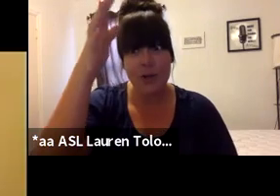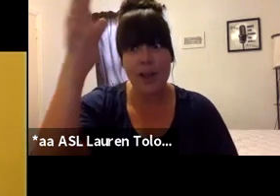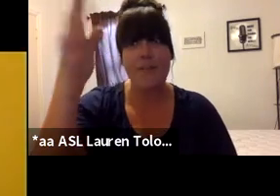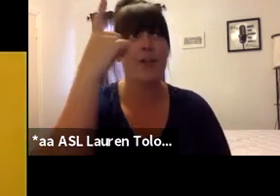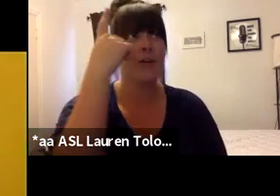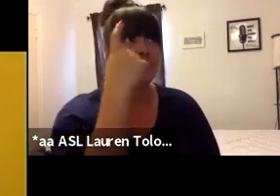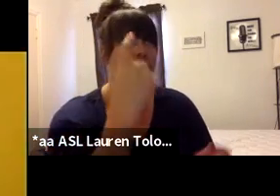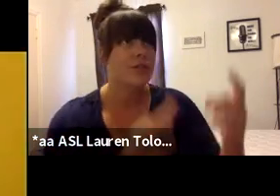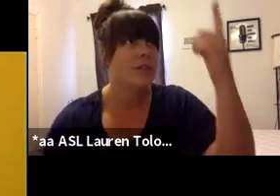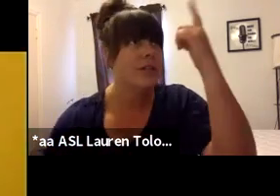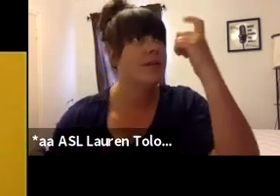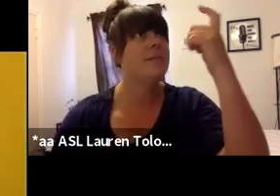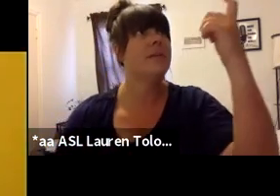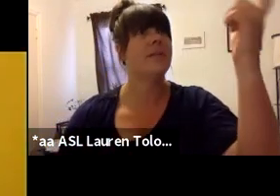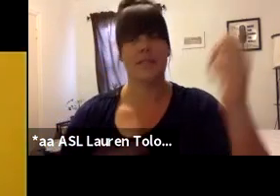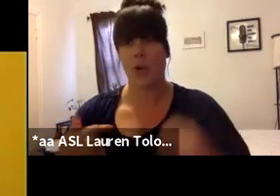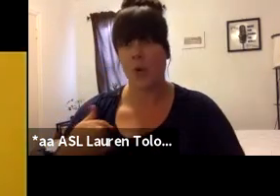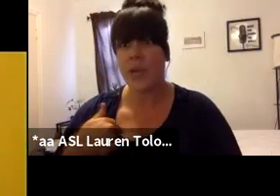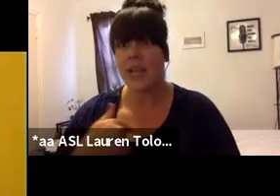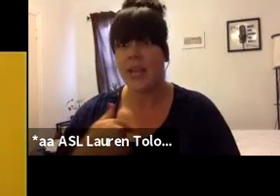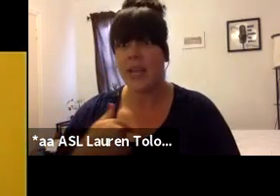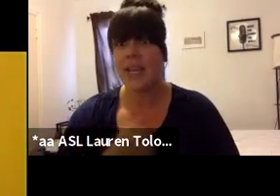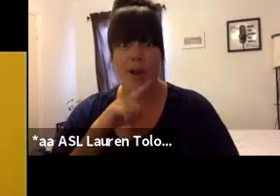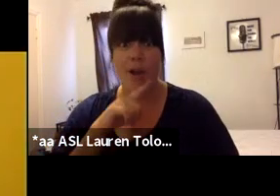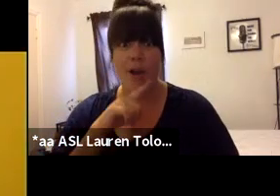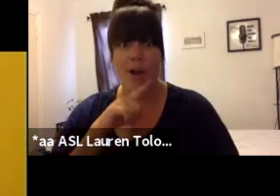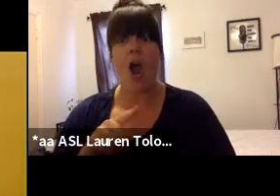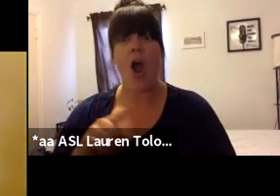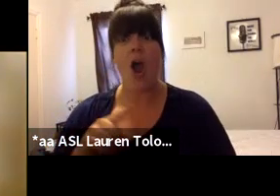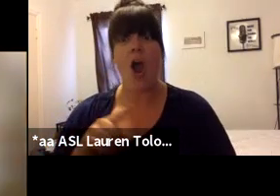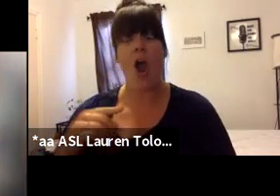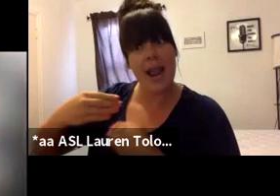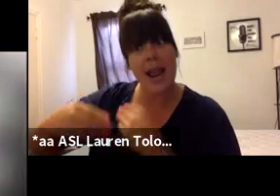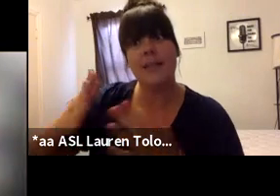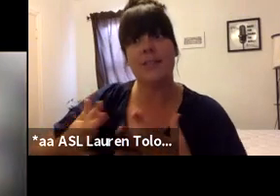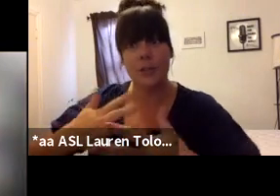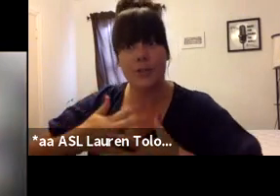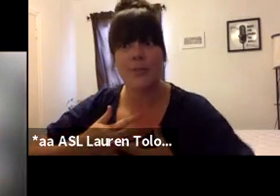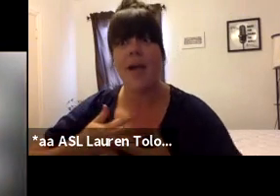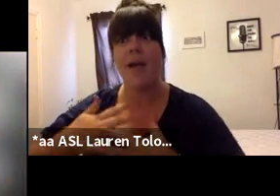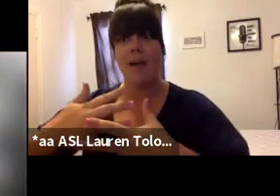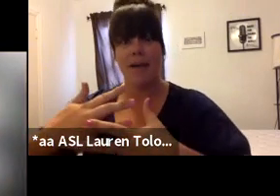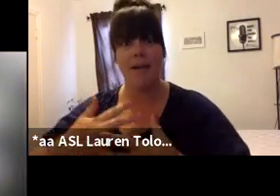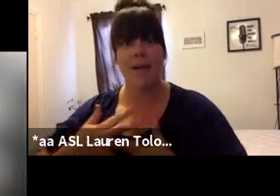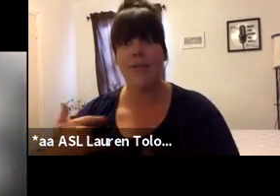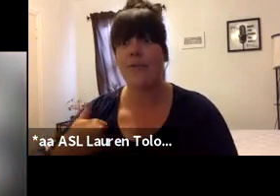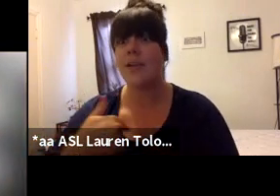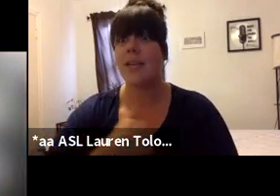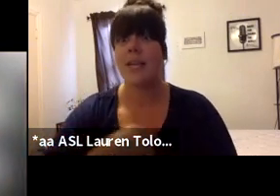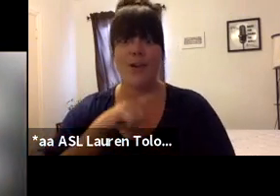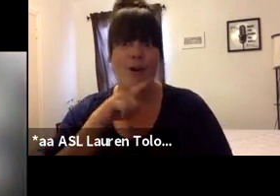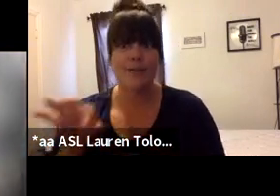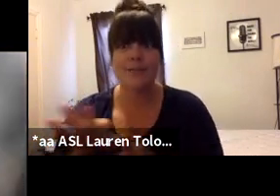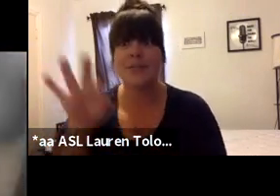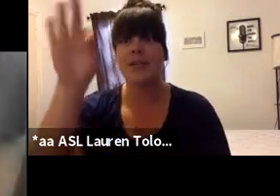we are the breath of our ancestors. We are the spirit